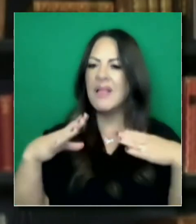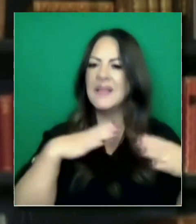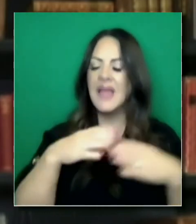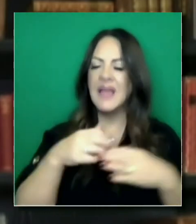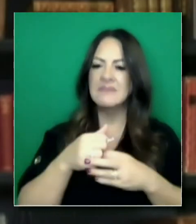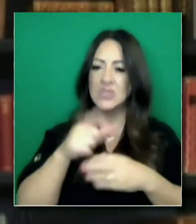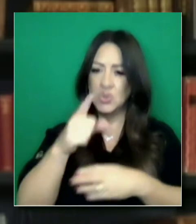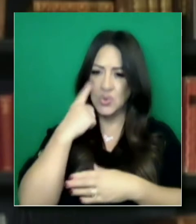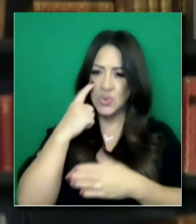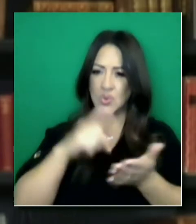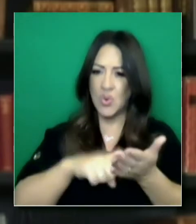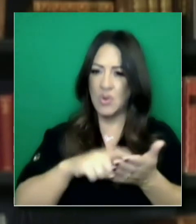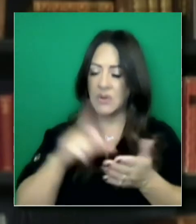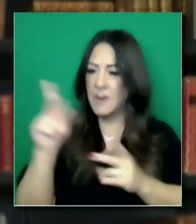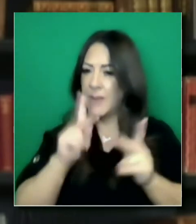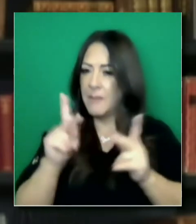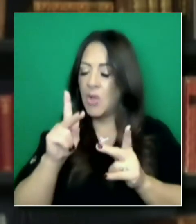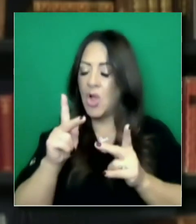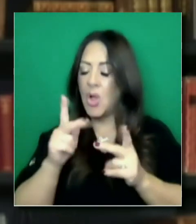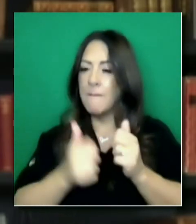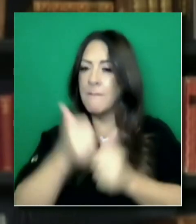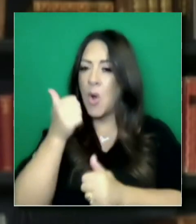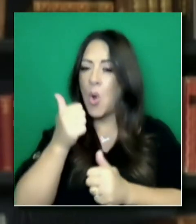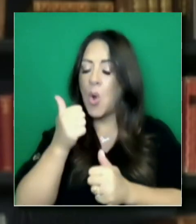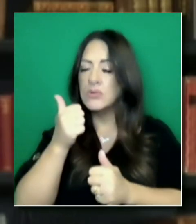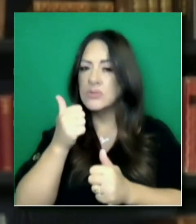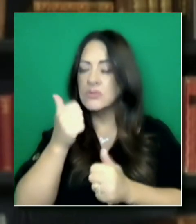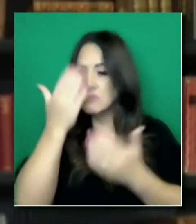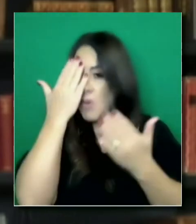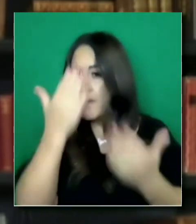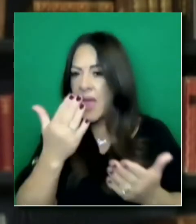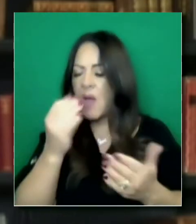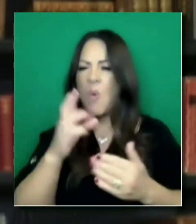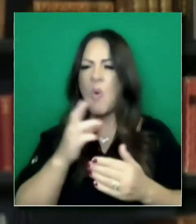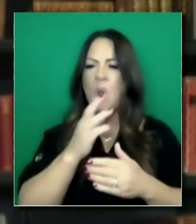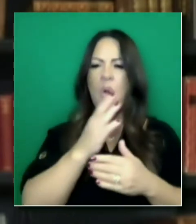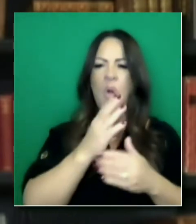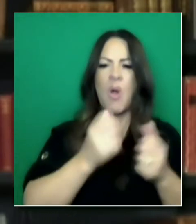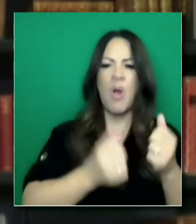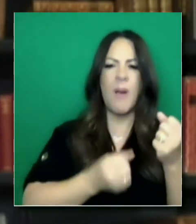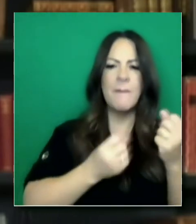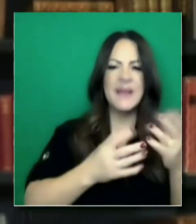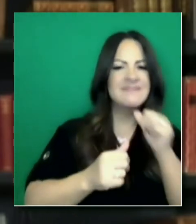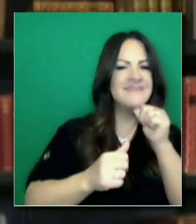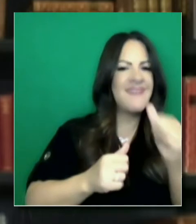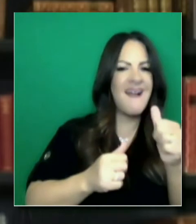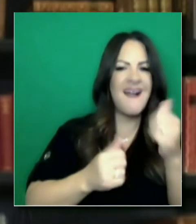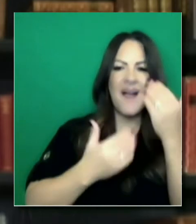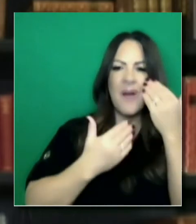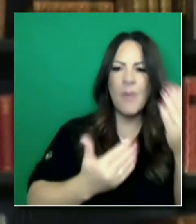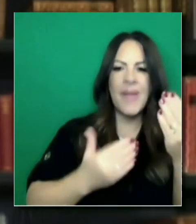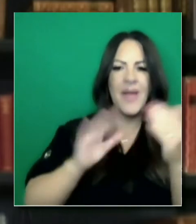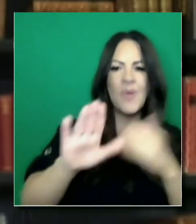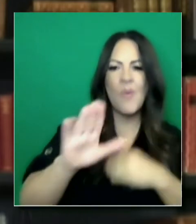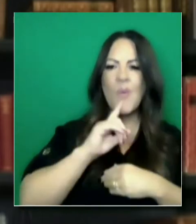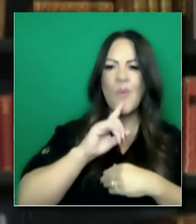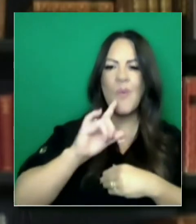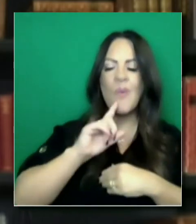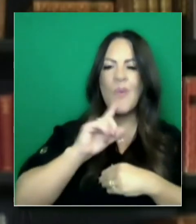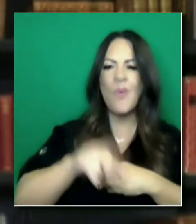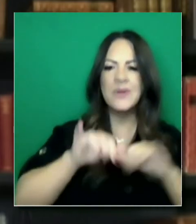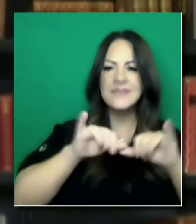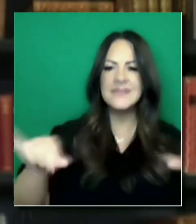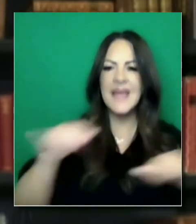orders, or are these orders going ignored right now? What's your understanding of that? And second part